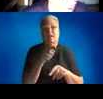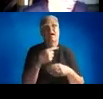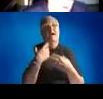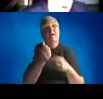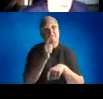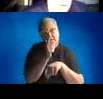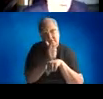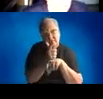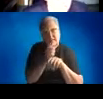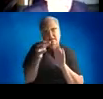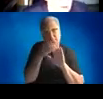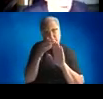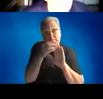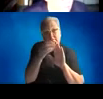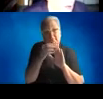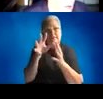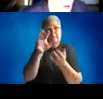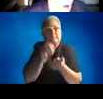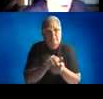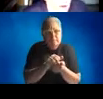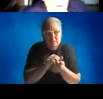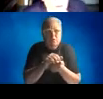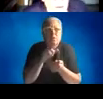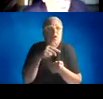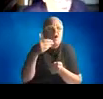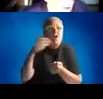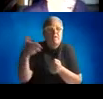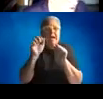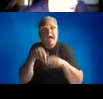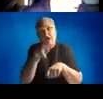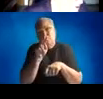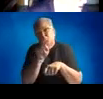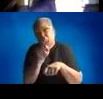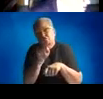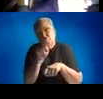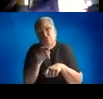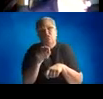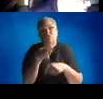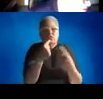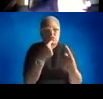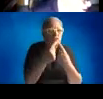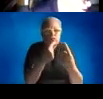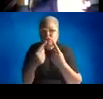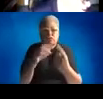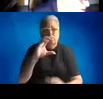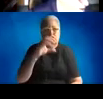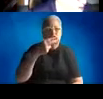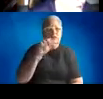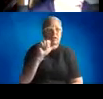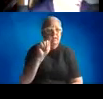have a look through it. Okay. Okay, so thank you for that. And thank you, Sarah, for doing